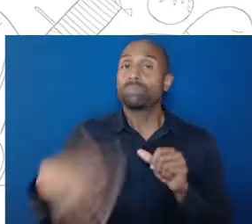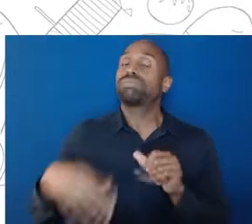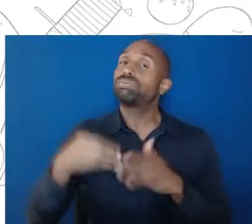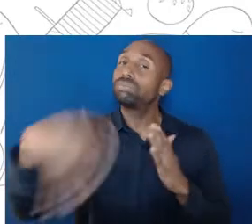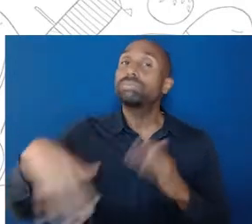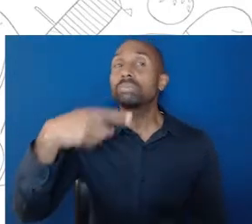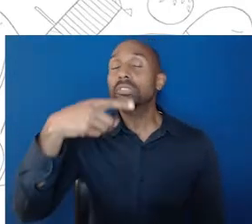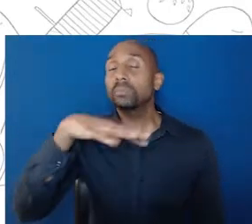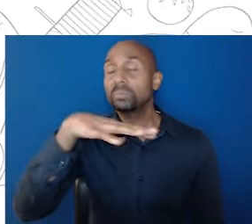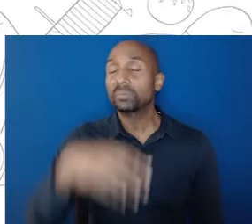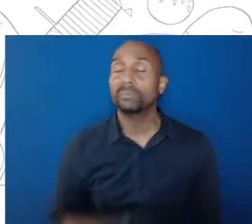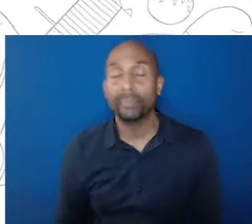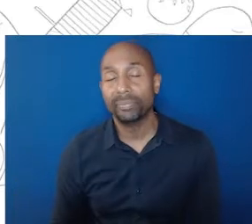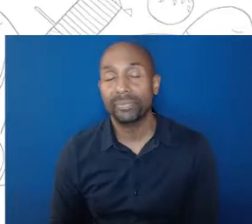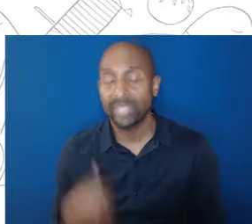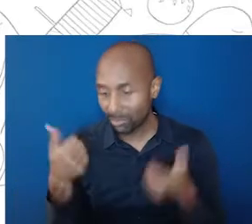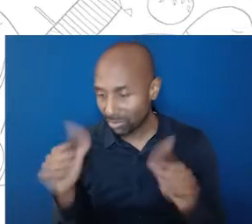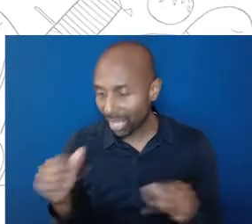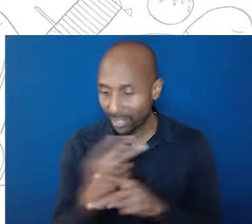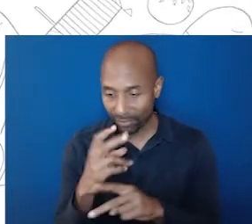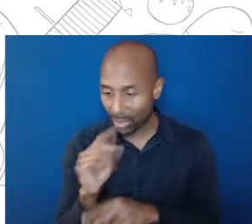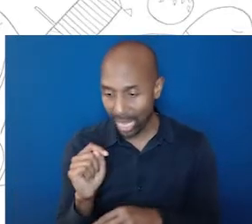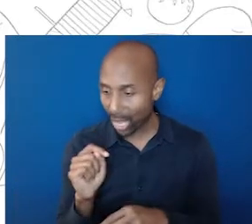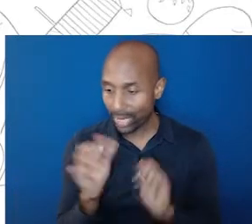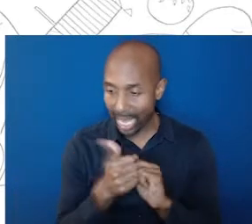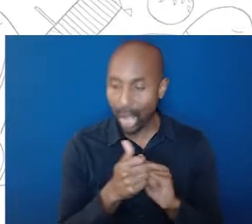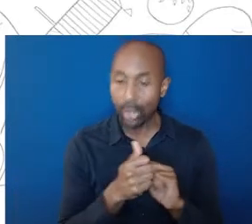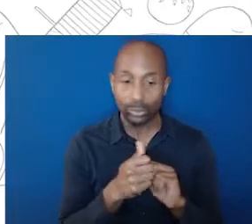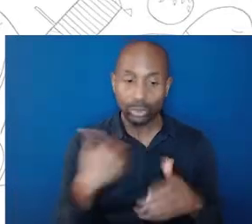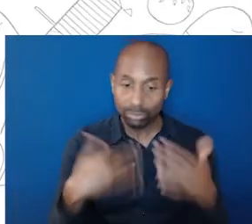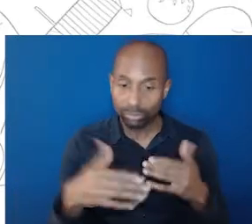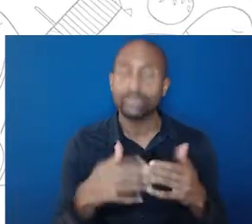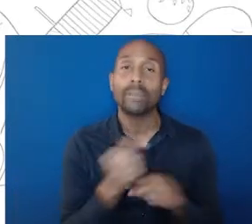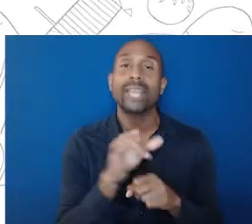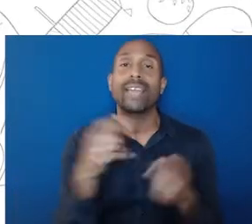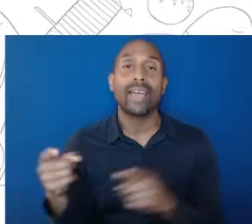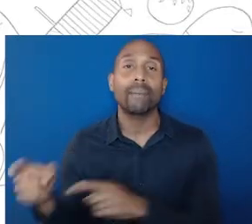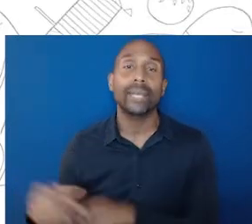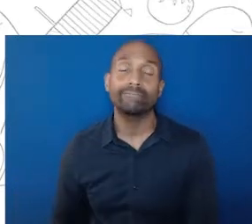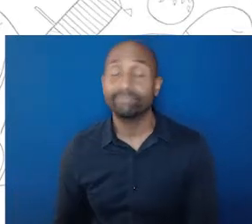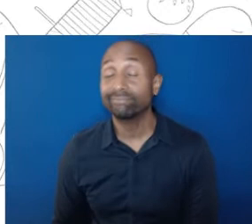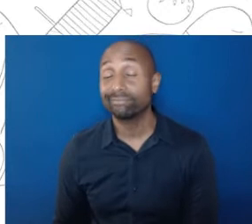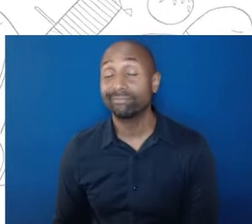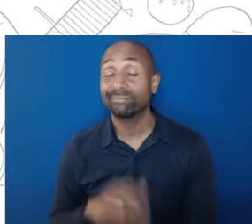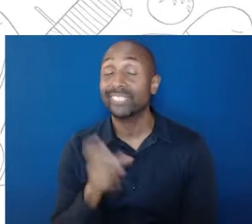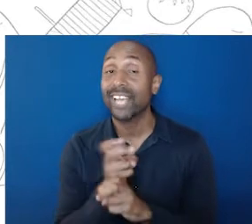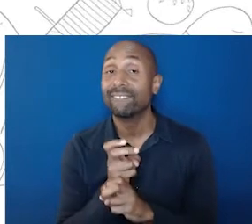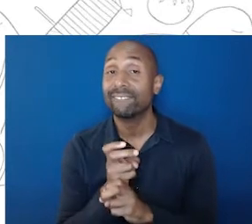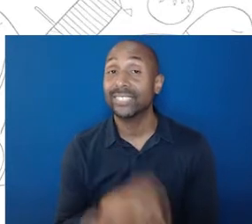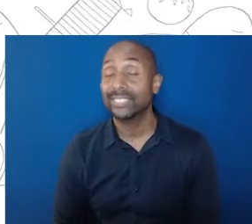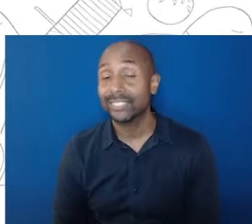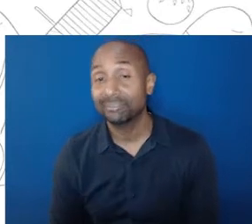expensive. And so like just trying to figure out a way to make it happen is has been one of